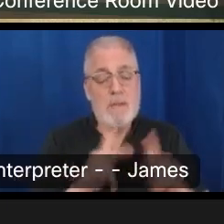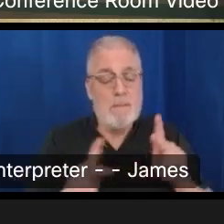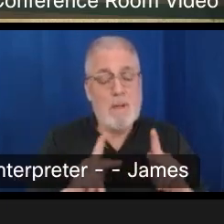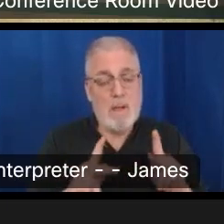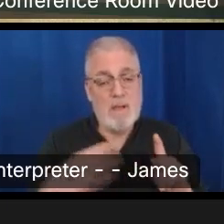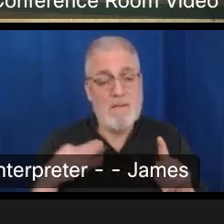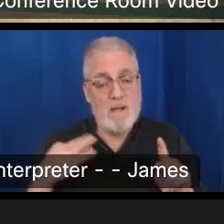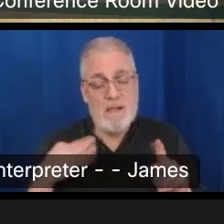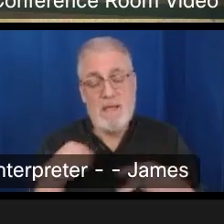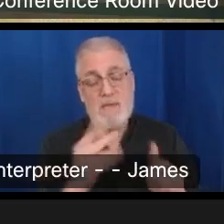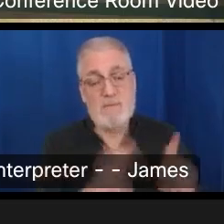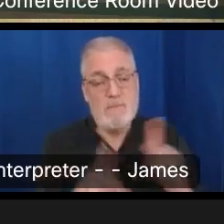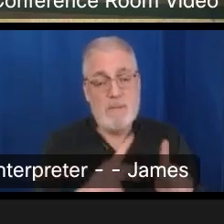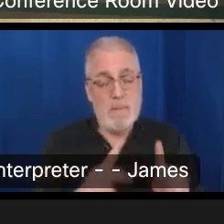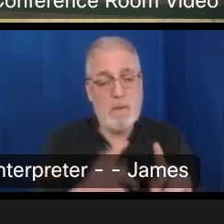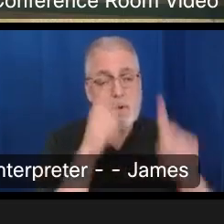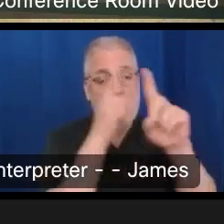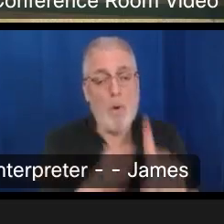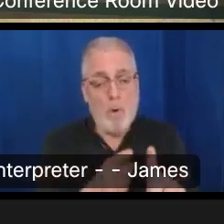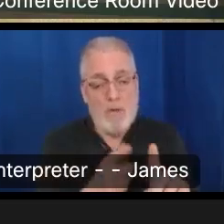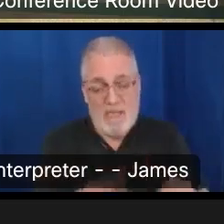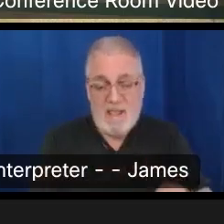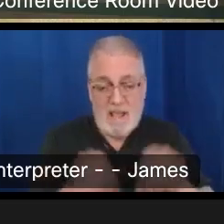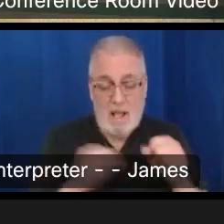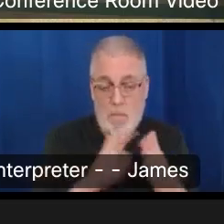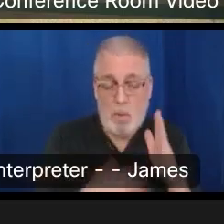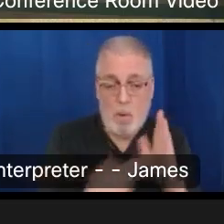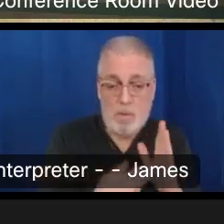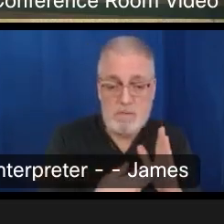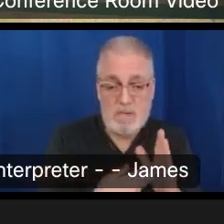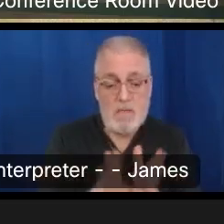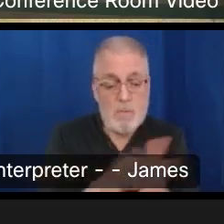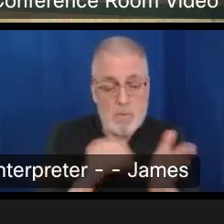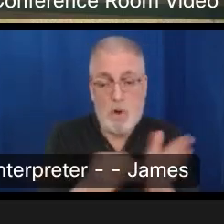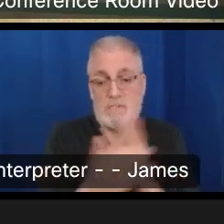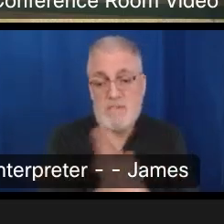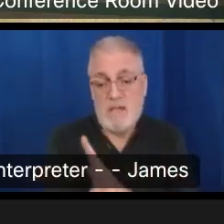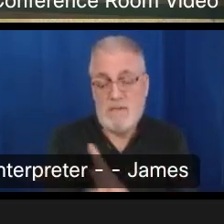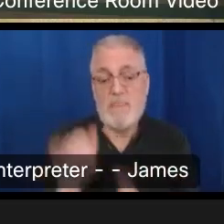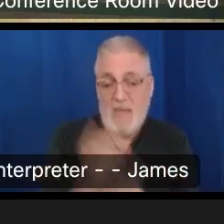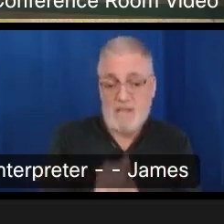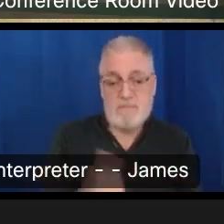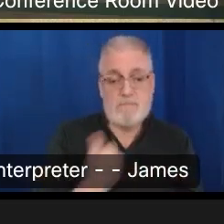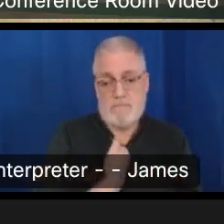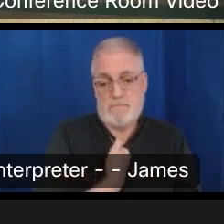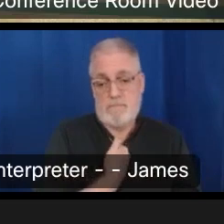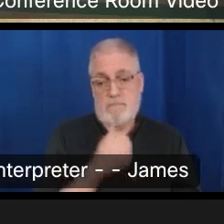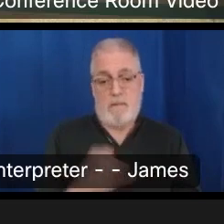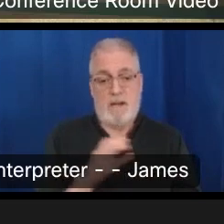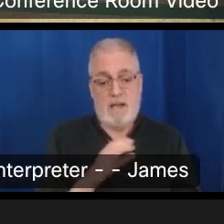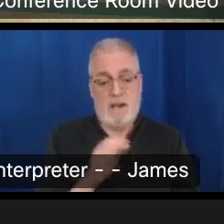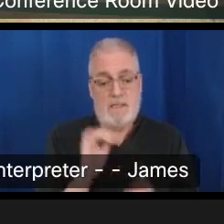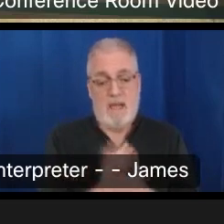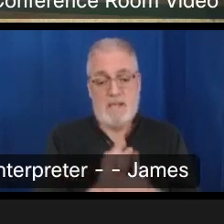Purpose, skills, Yep. and it fills roles, I mean, that's what I did, and that's how I got to where I am now is